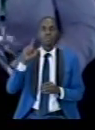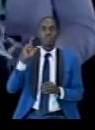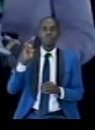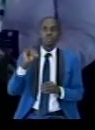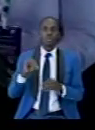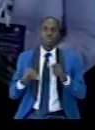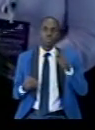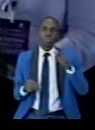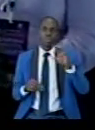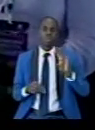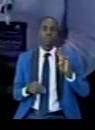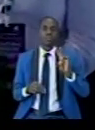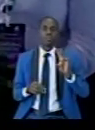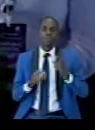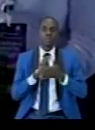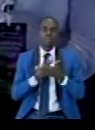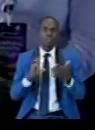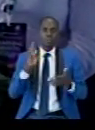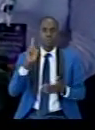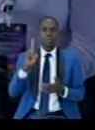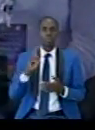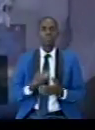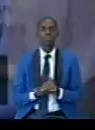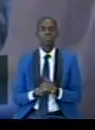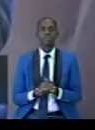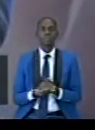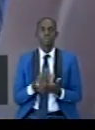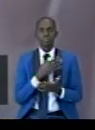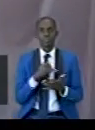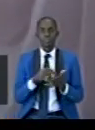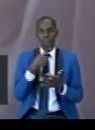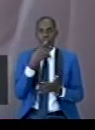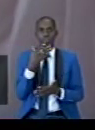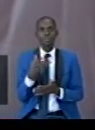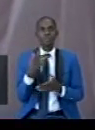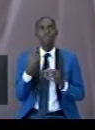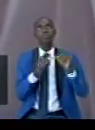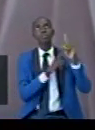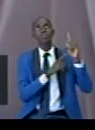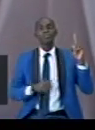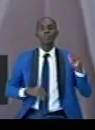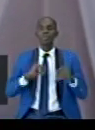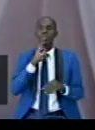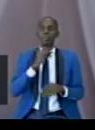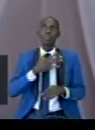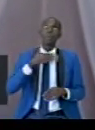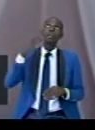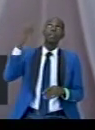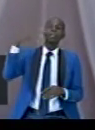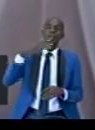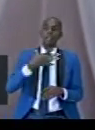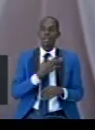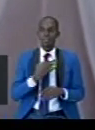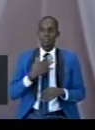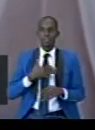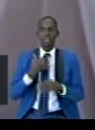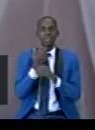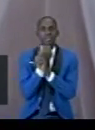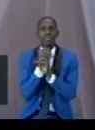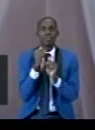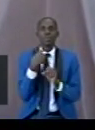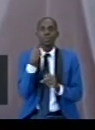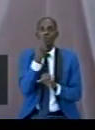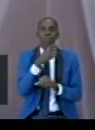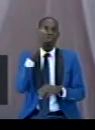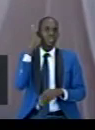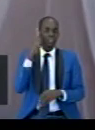Psalm 27, reading from verse 1. It says, the Lord is my light and my salvation. Whom